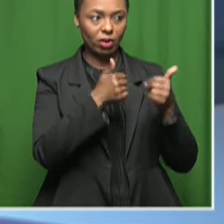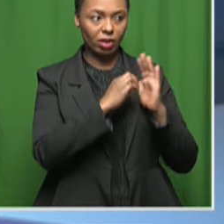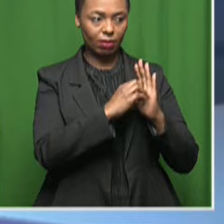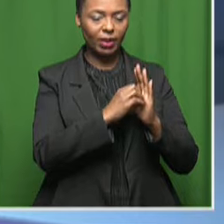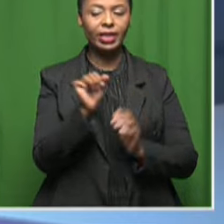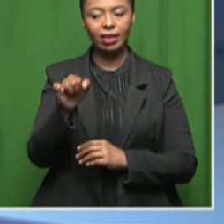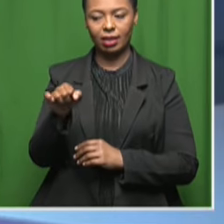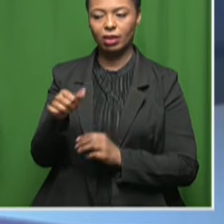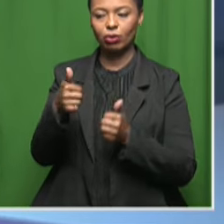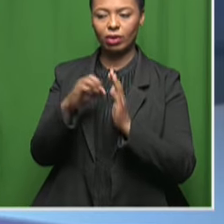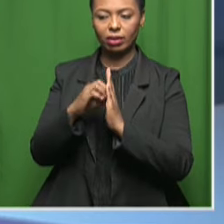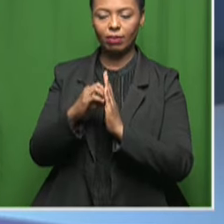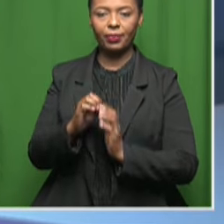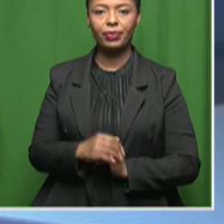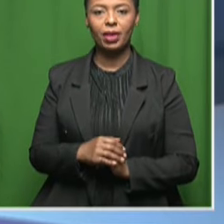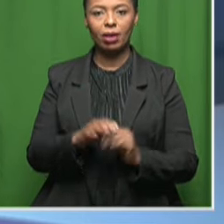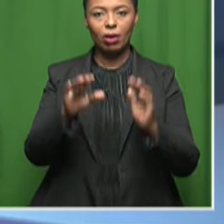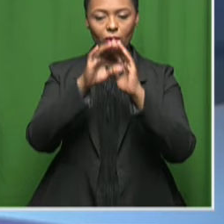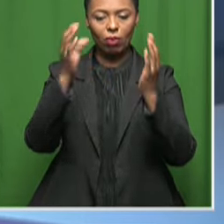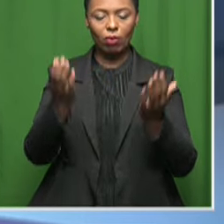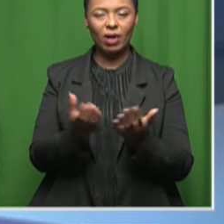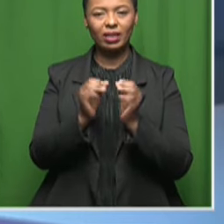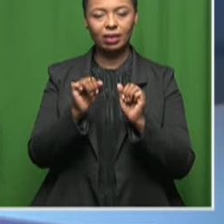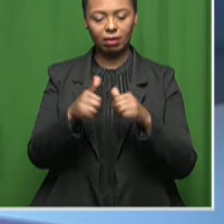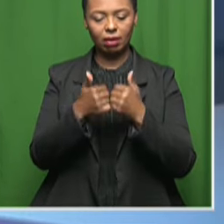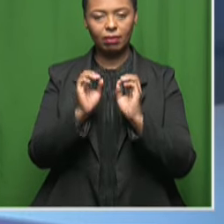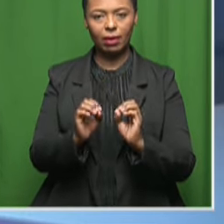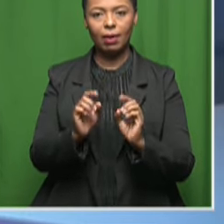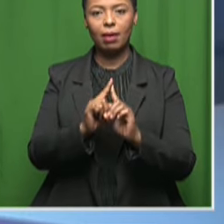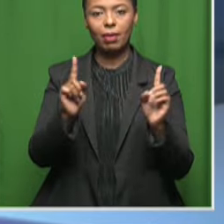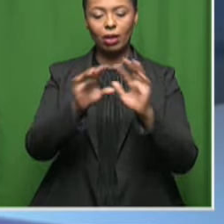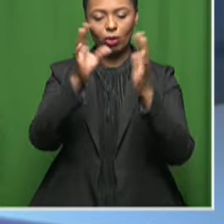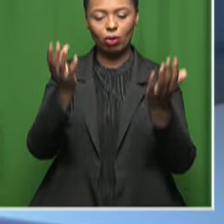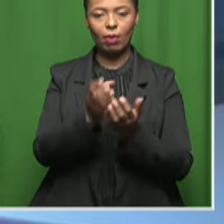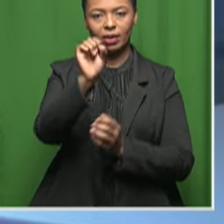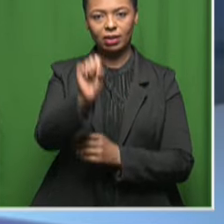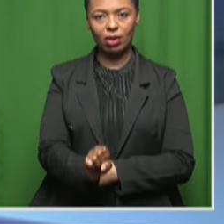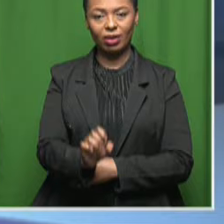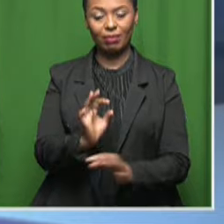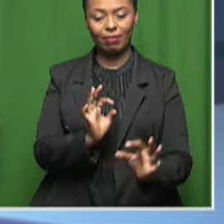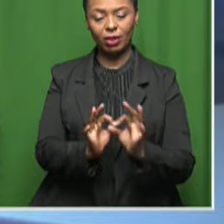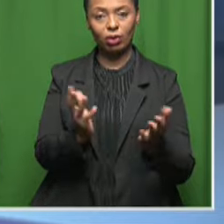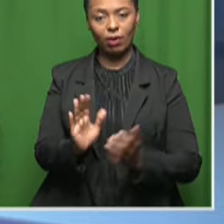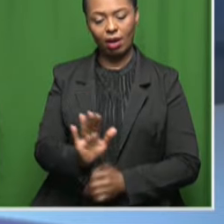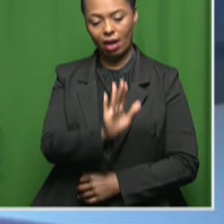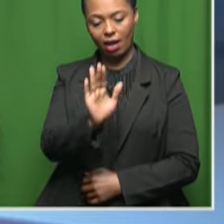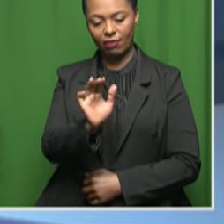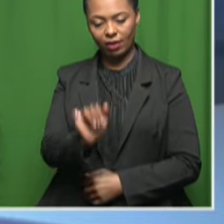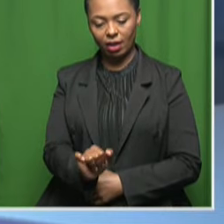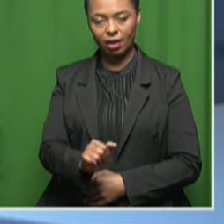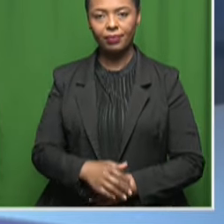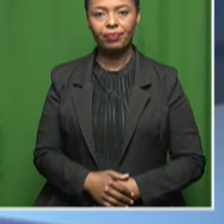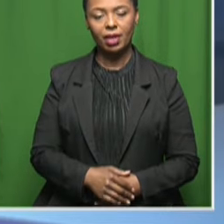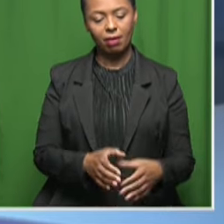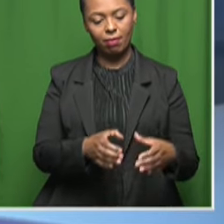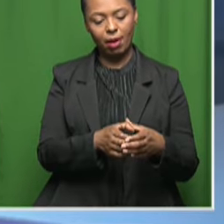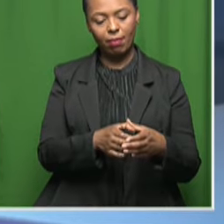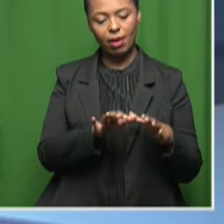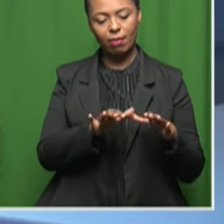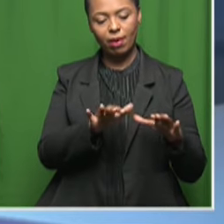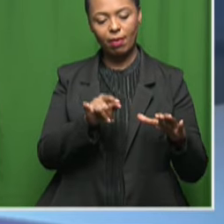is tackling those issues, but from the global south and Africa in particular. You've got a young population, you've got critical